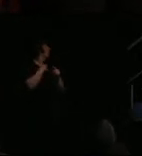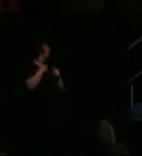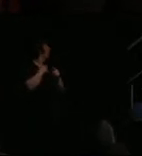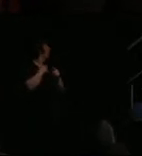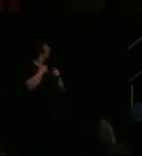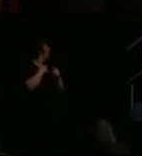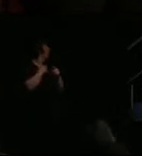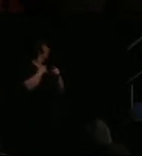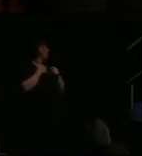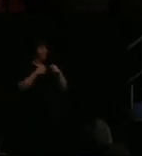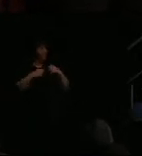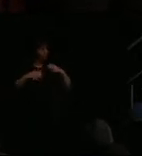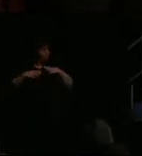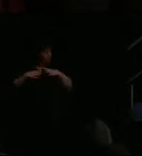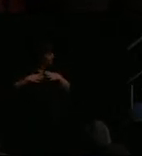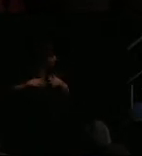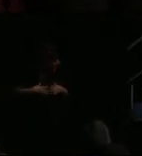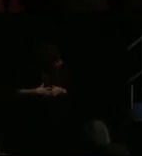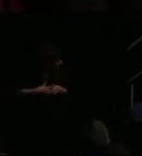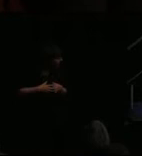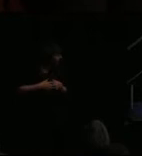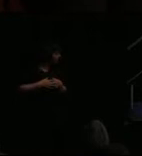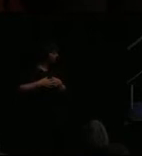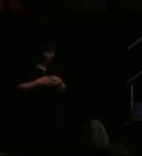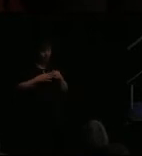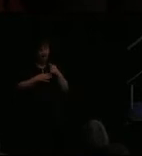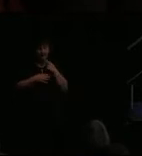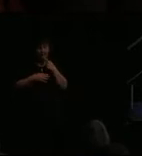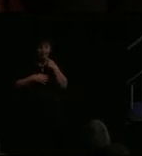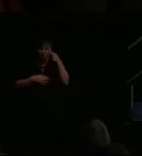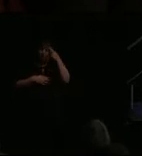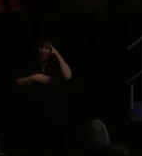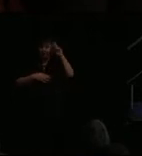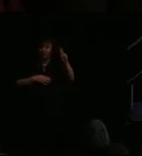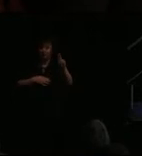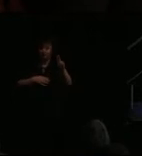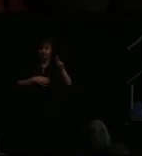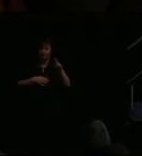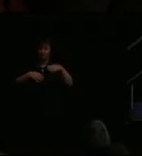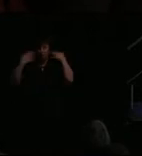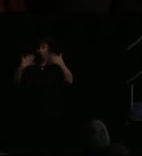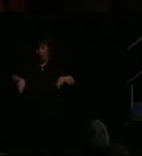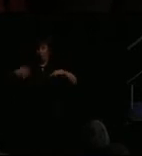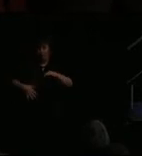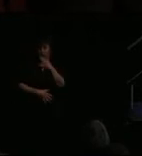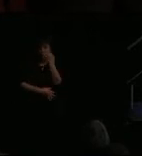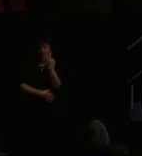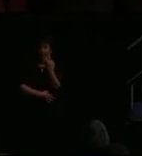You see, we're on it already. We called ourselves the Awesome Eight.